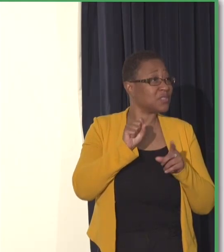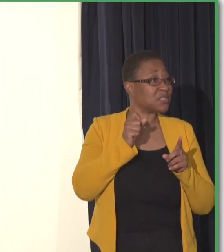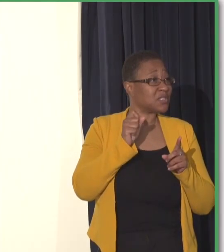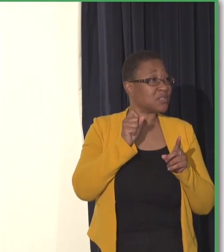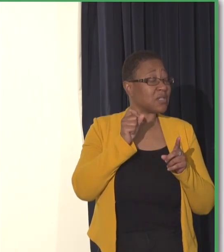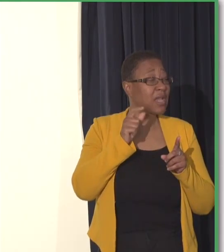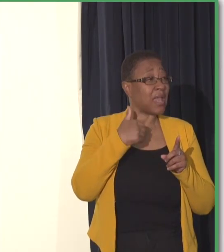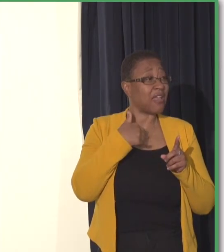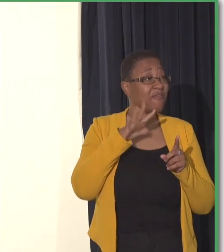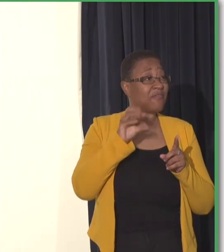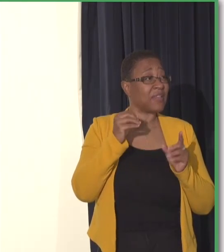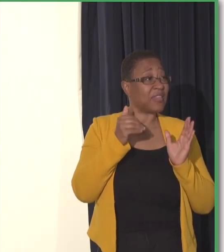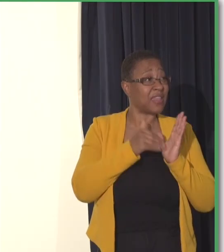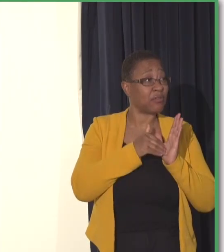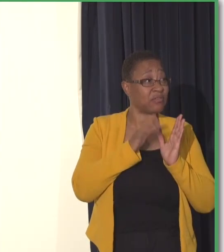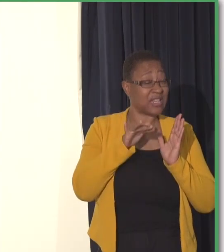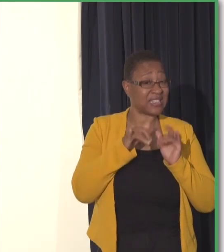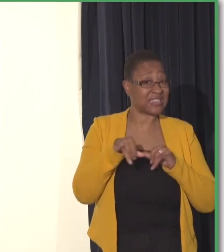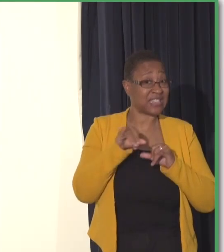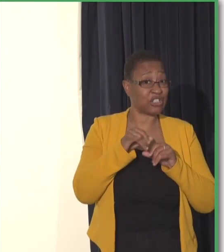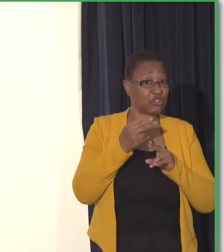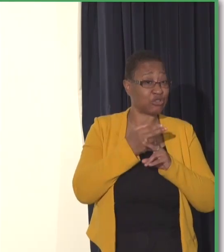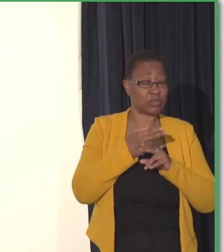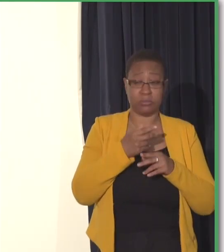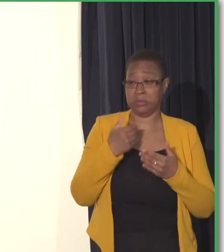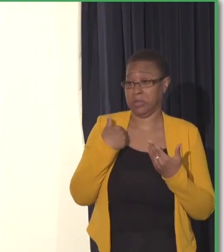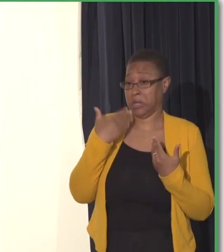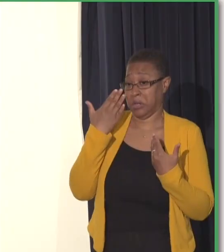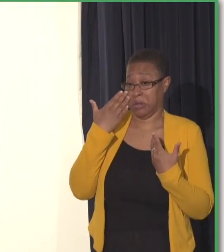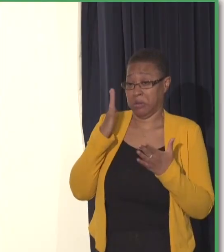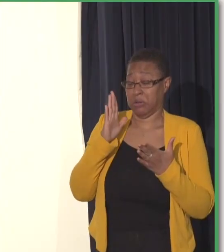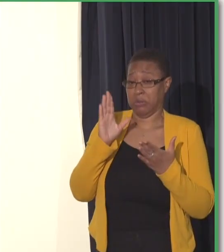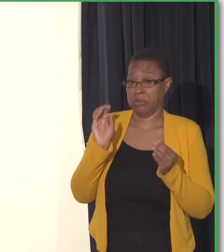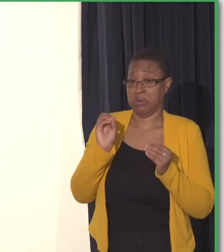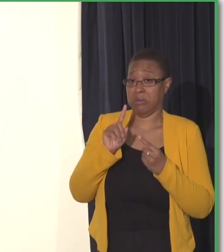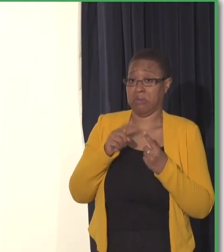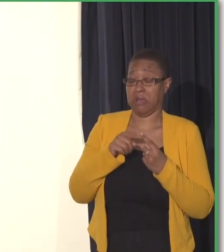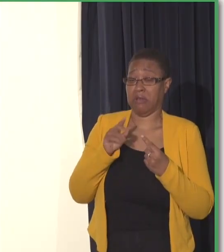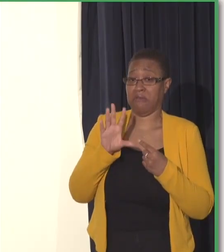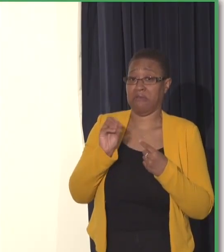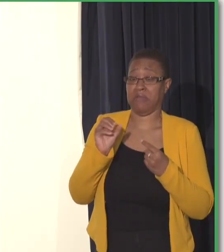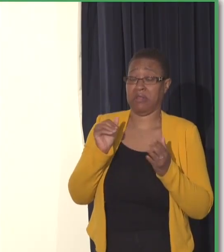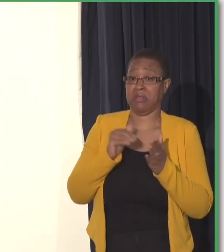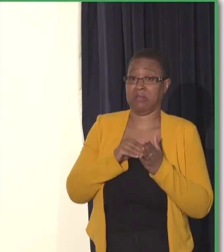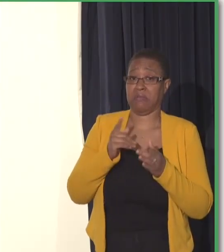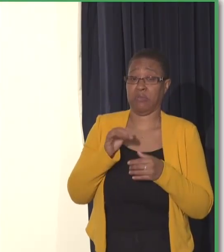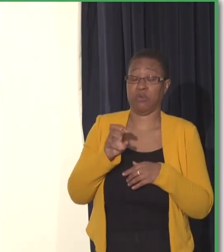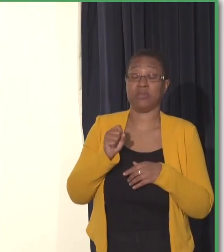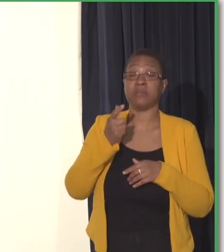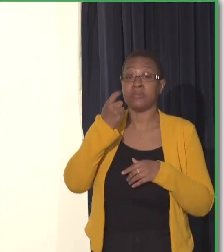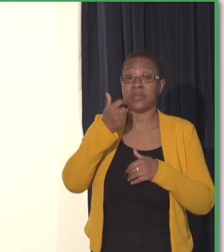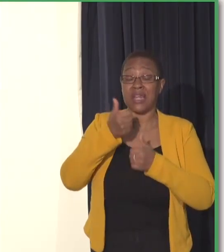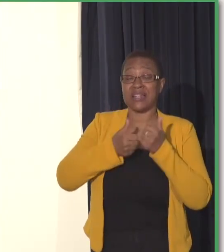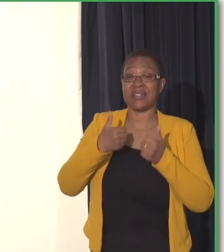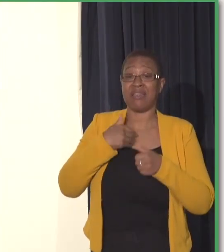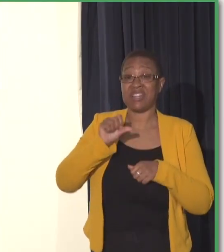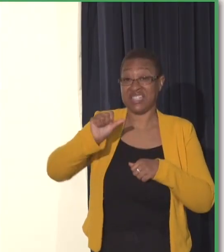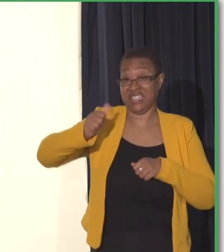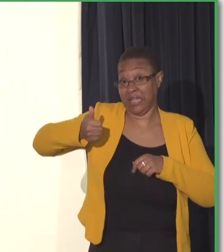has 50,000 probes? I don't know anything about a 50,000 probes. Each of our tasers contain 10